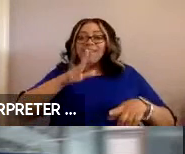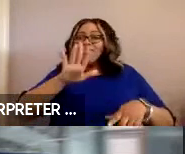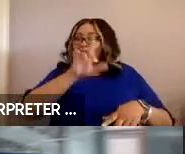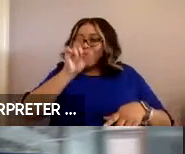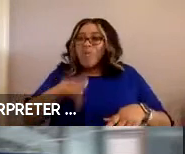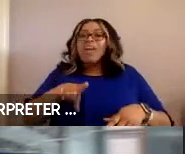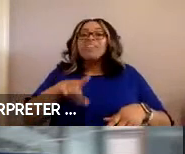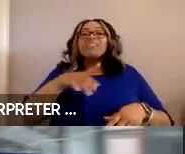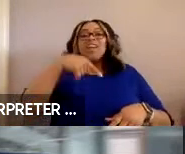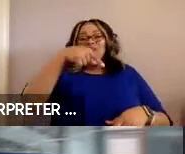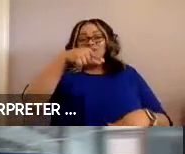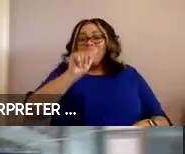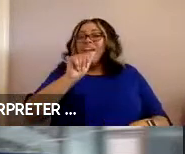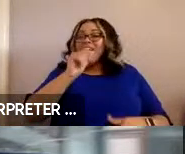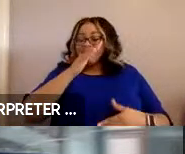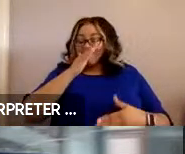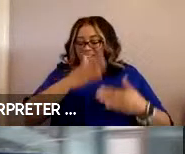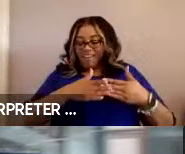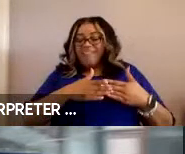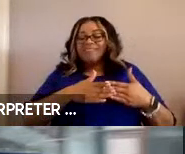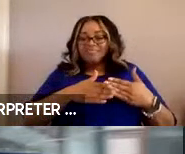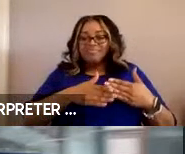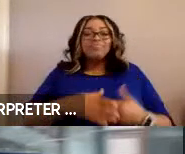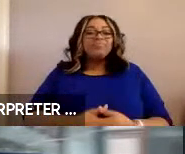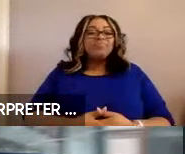in Q&A at the end.